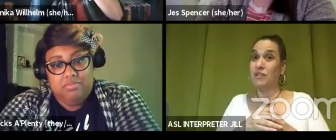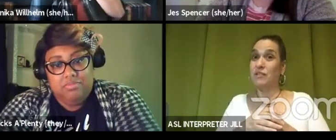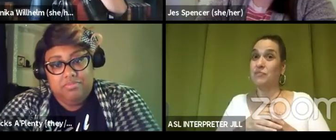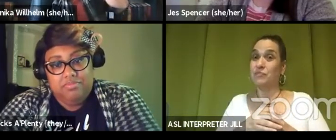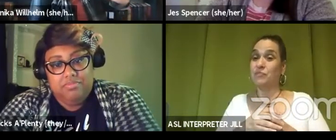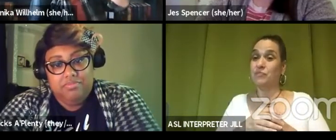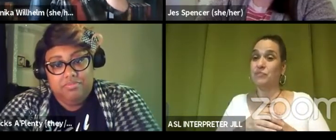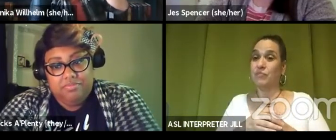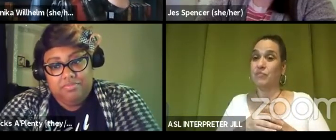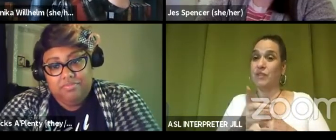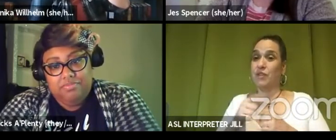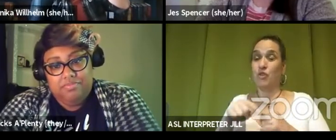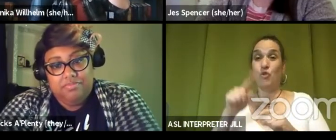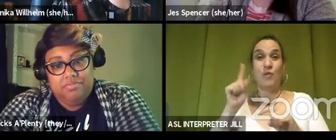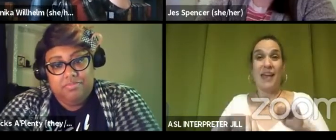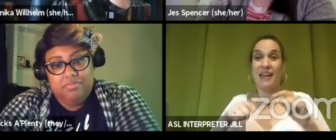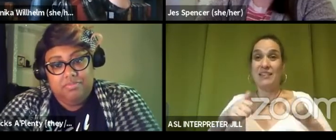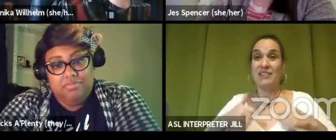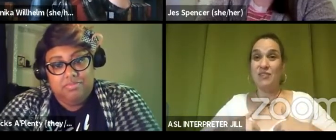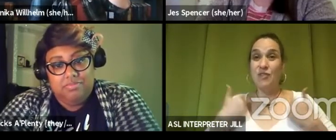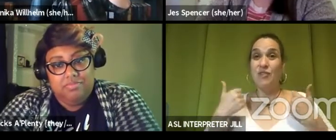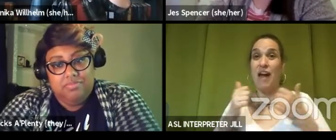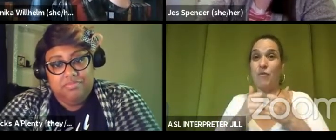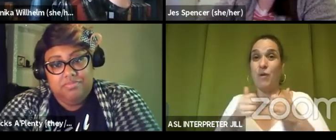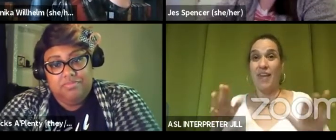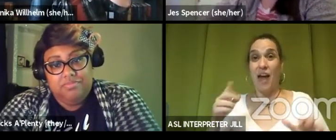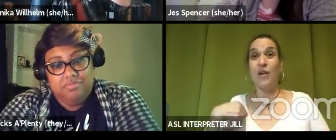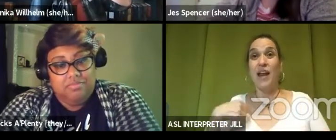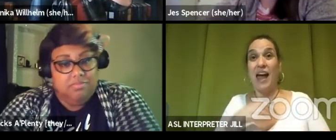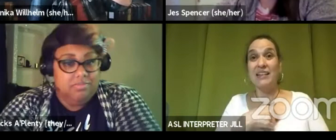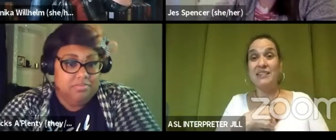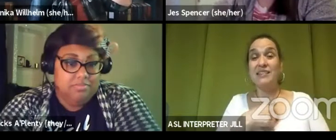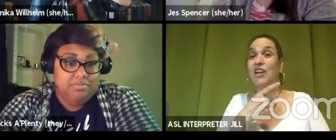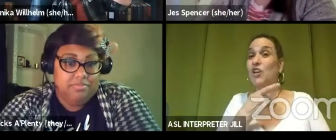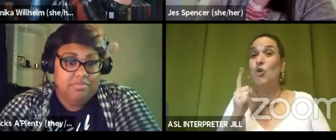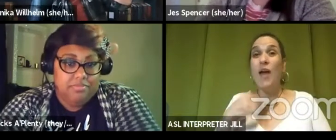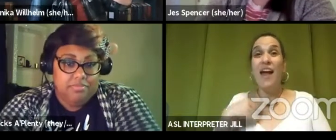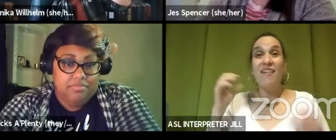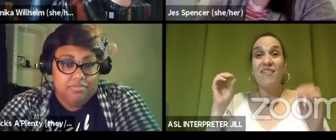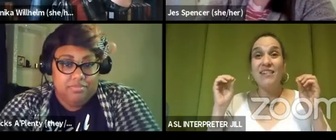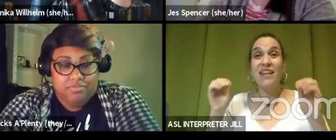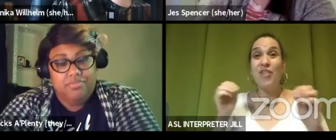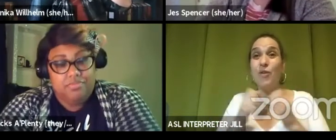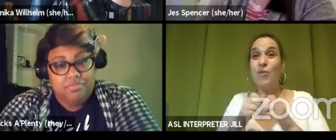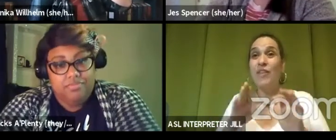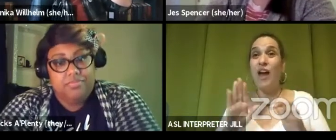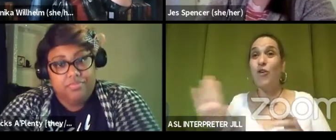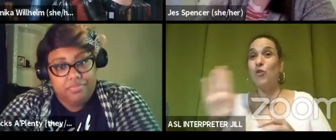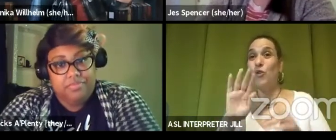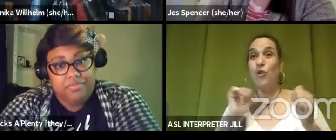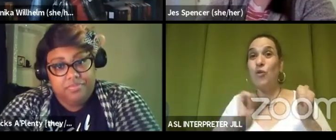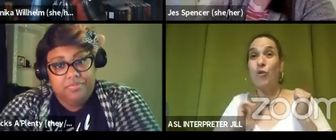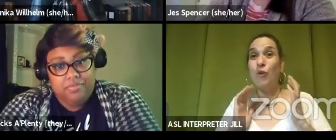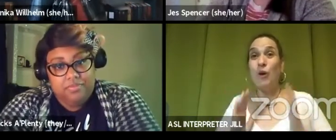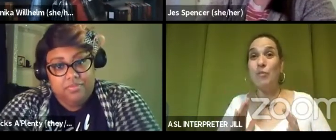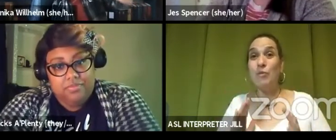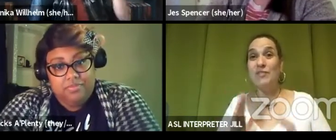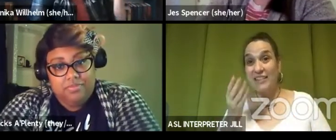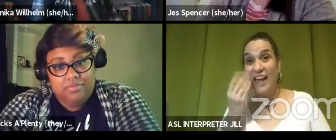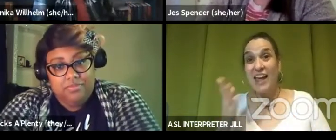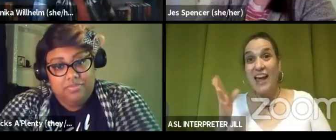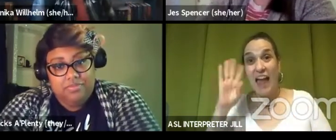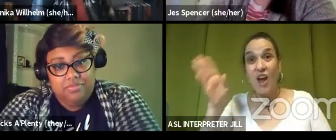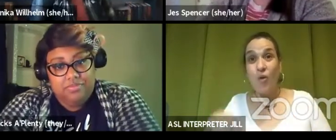cannot survive without us. You have nothing without your performers. And